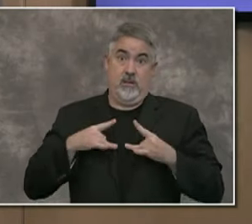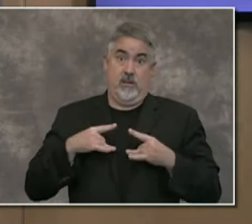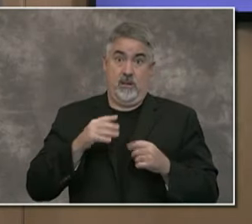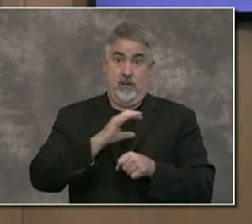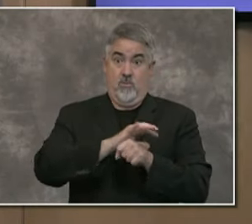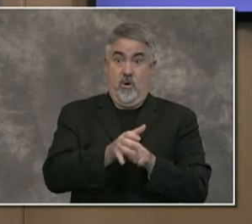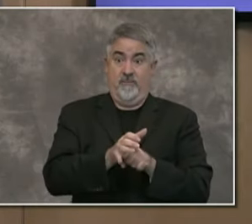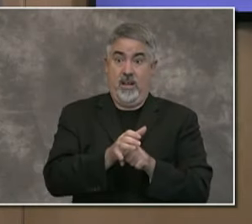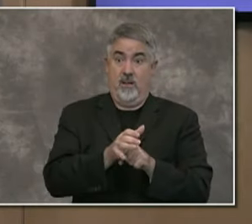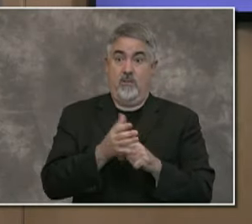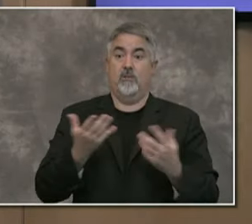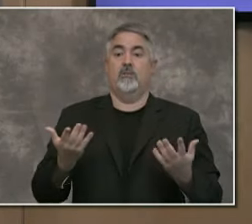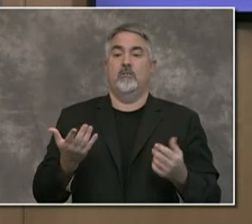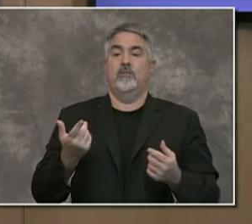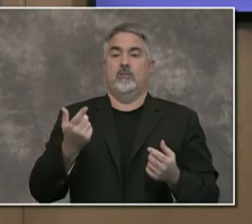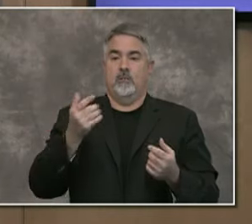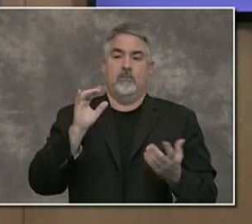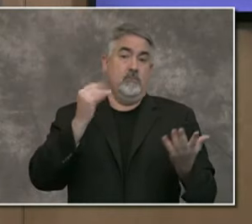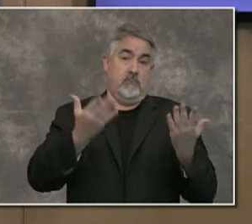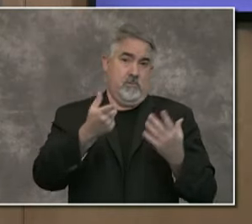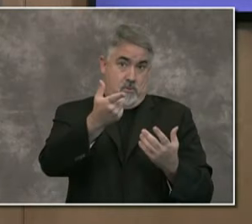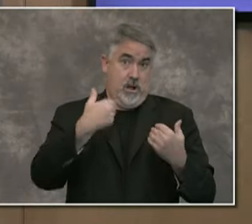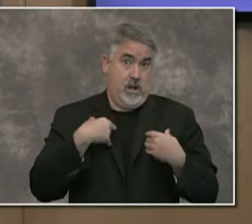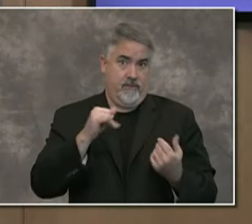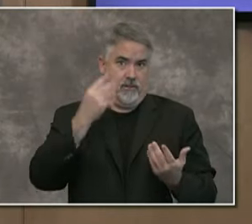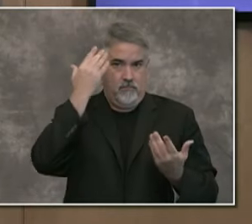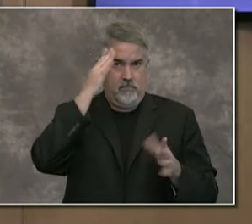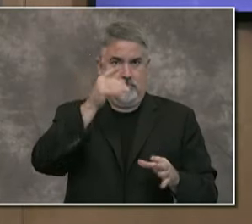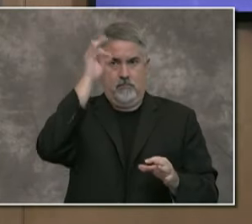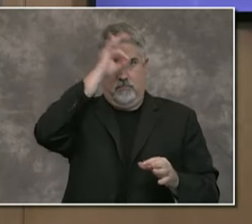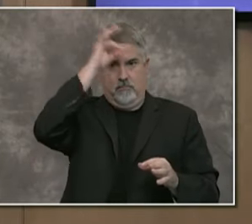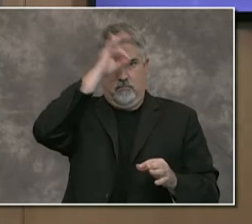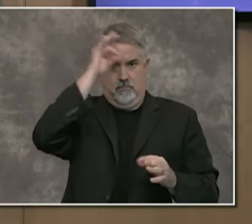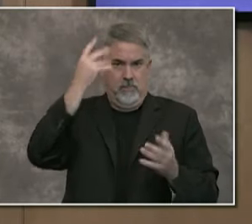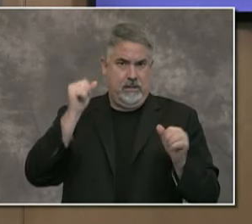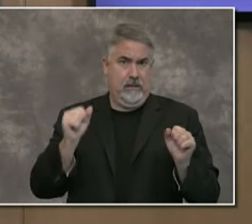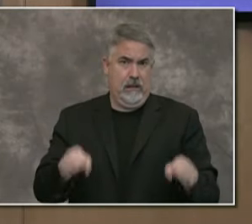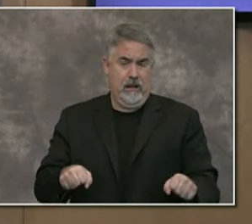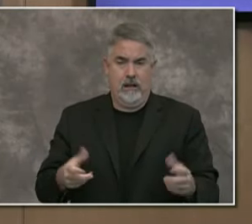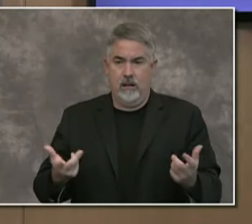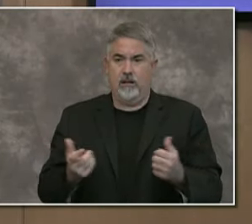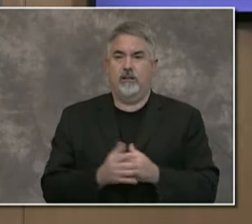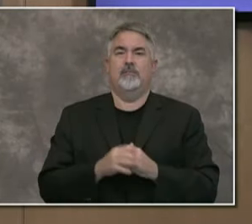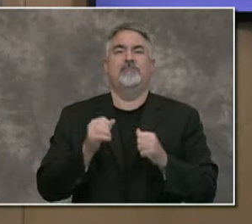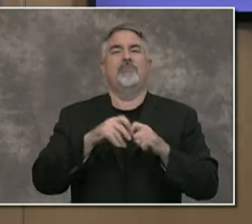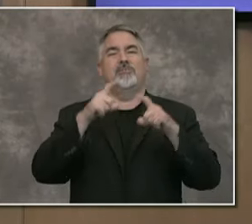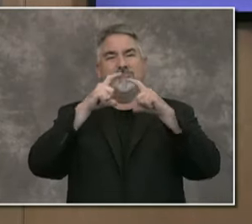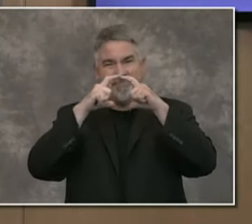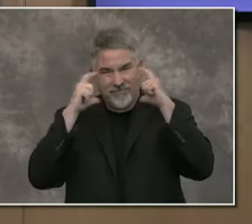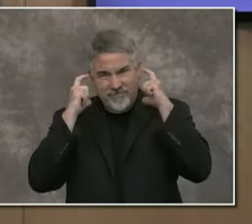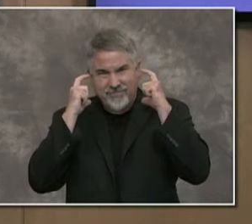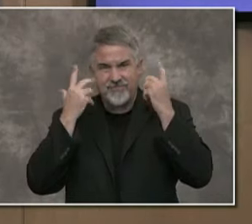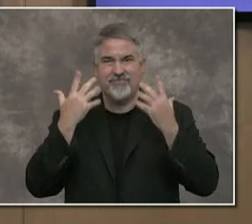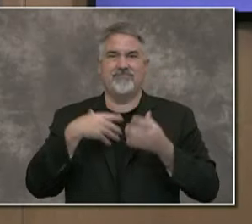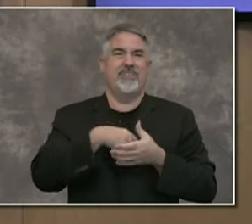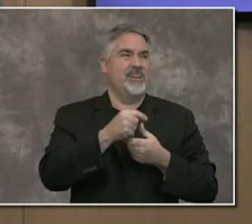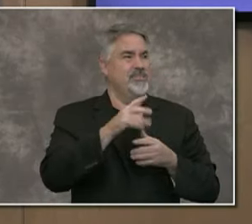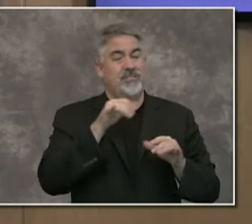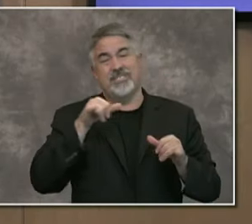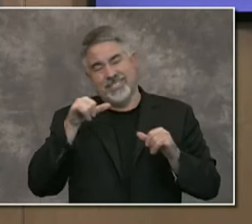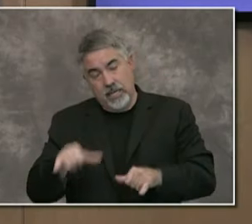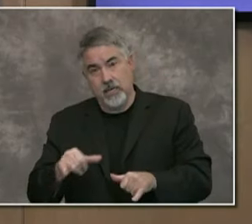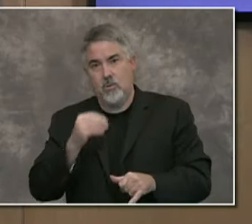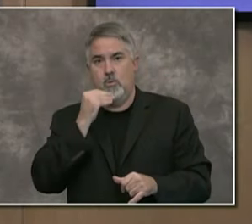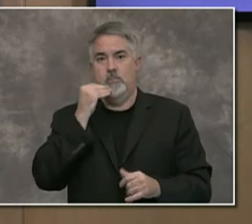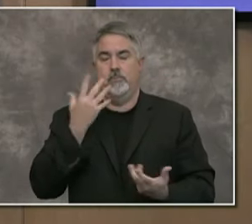home, covering your face, ensuring physical distancing. Number two, the day-to-day totals really don't tell us a lot. We would need to see at